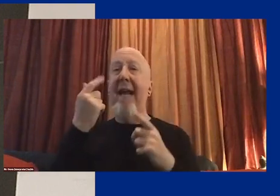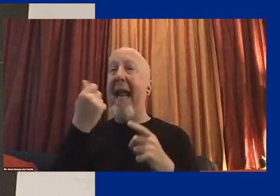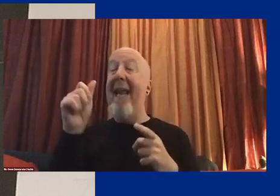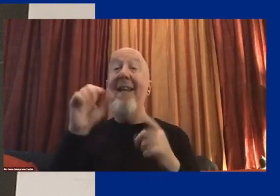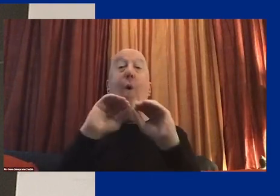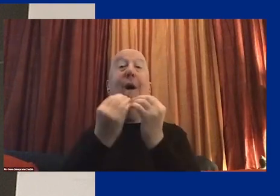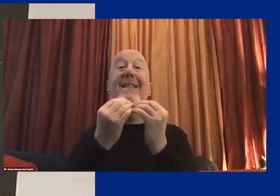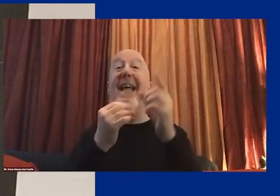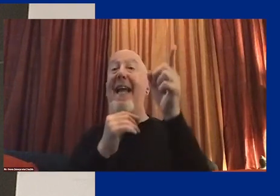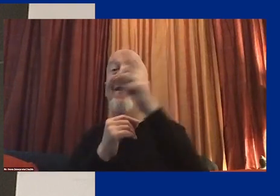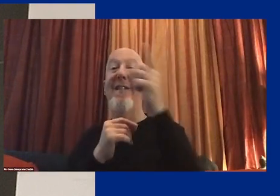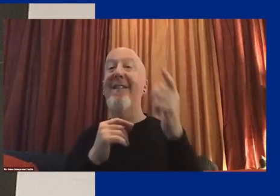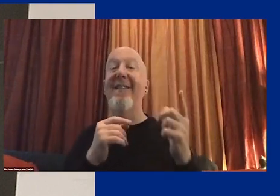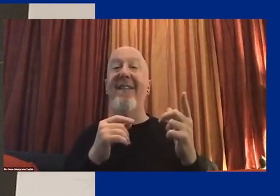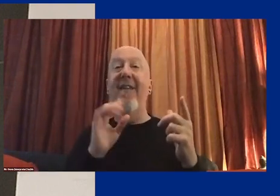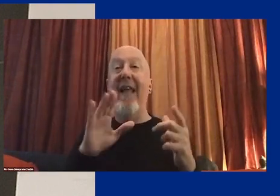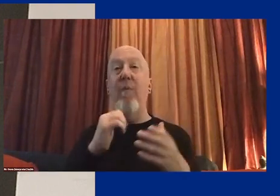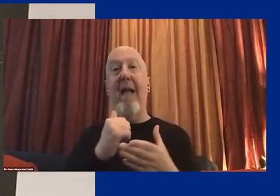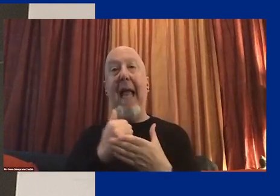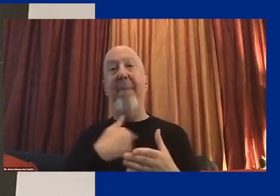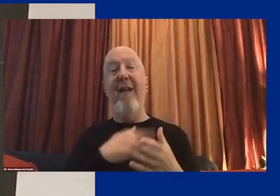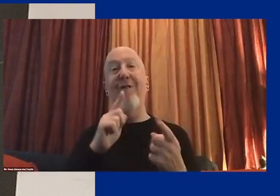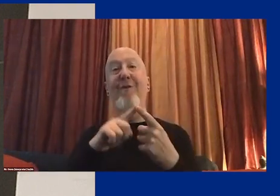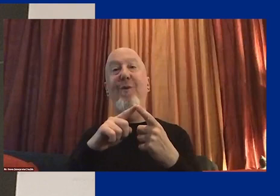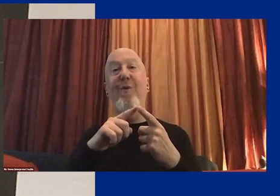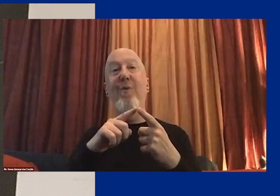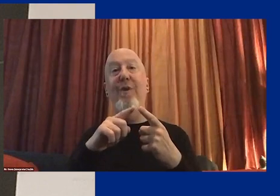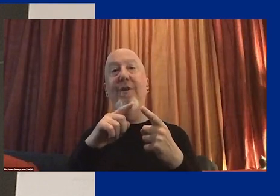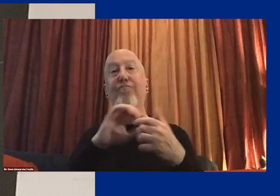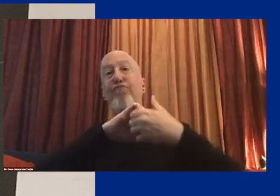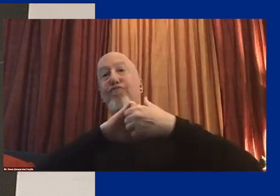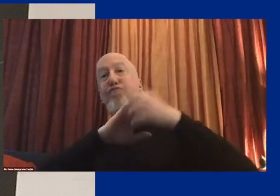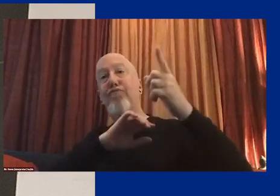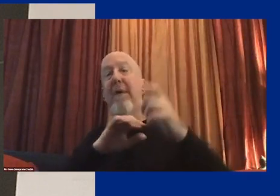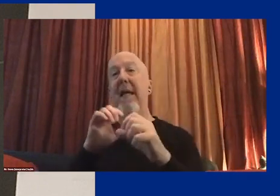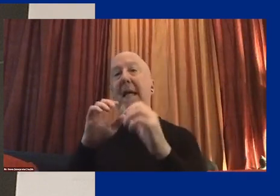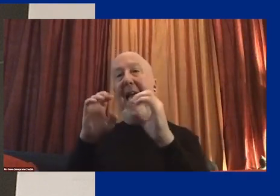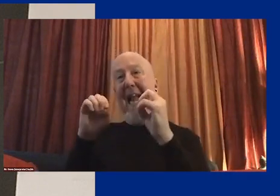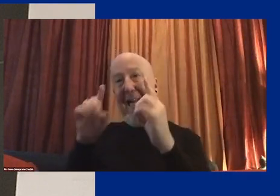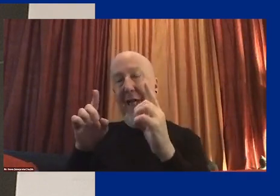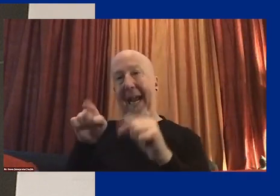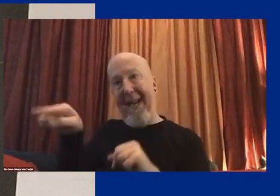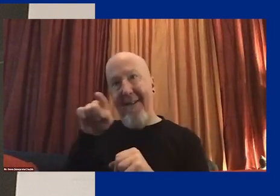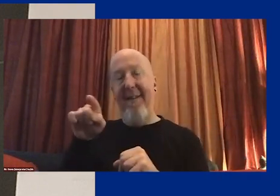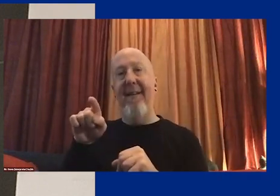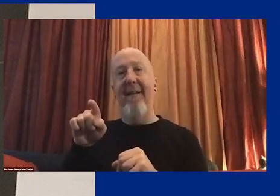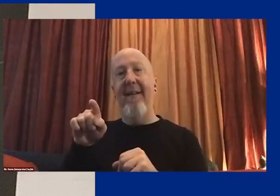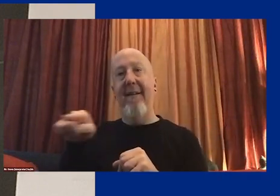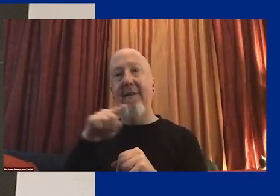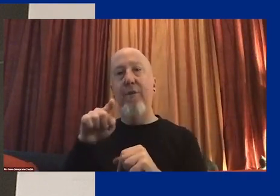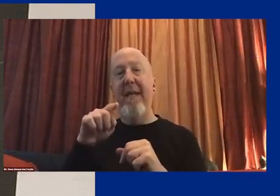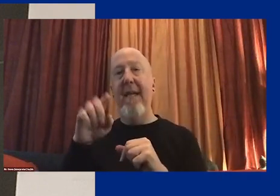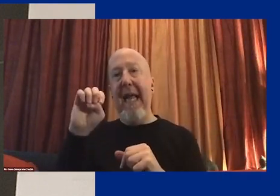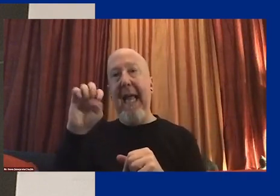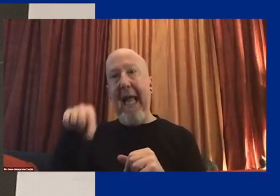befriend that will allow us to help educate and train these folks to be equitable and ethical, to